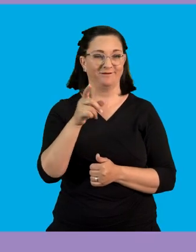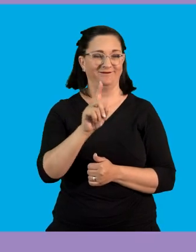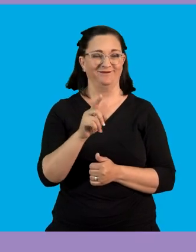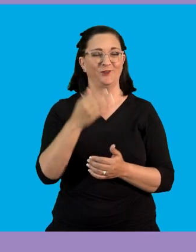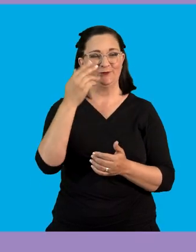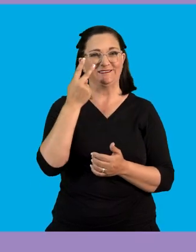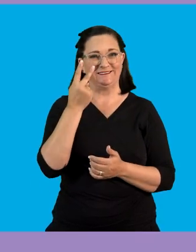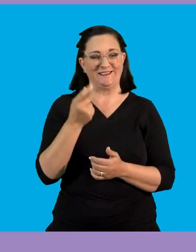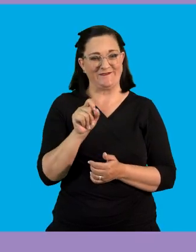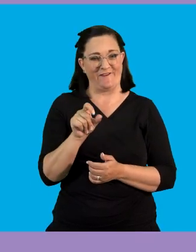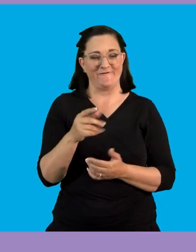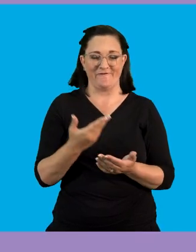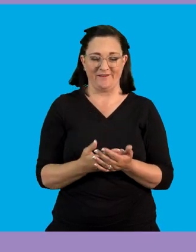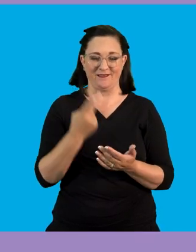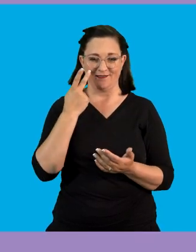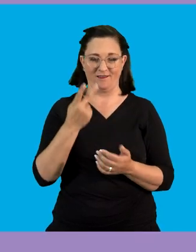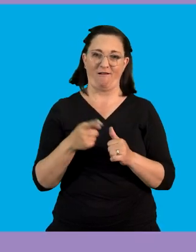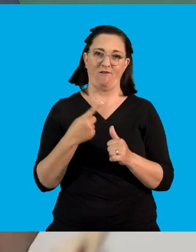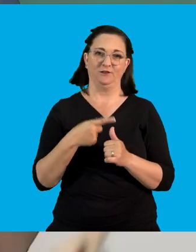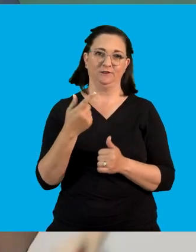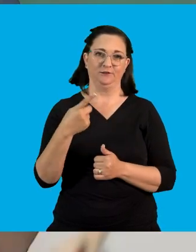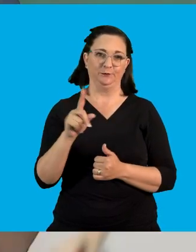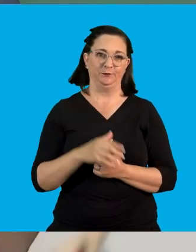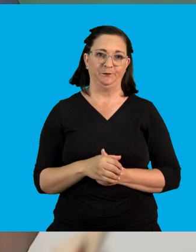thumbsucked. We have worked at it and we have seen it for ourselves.